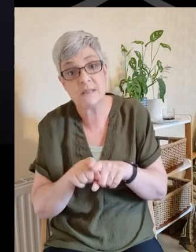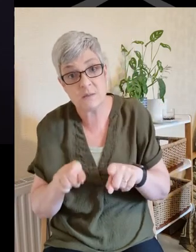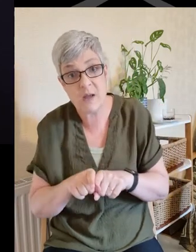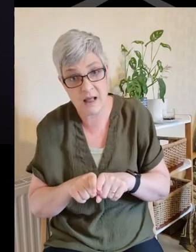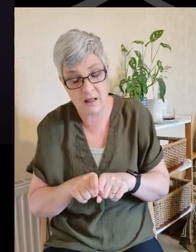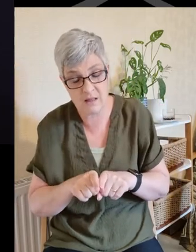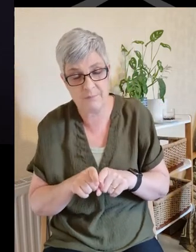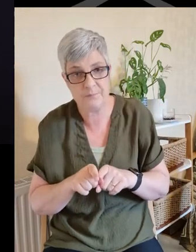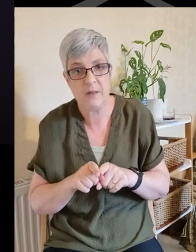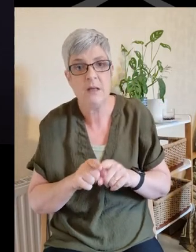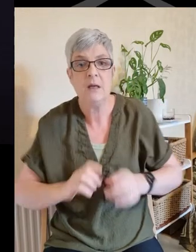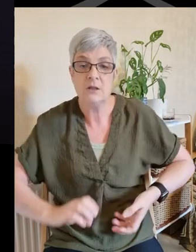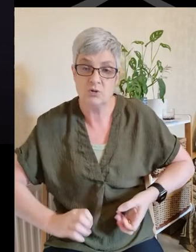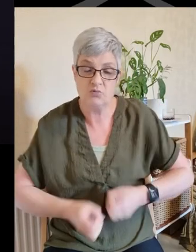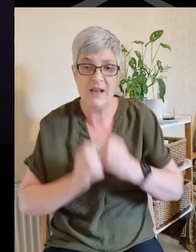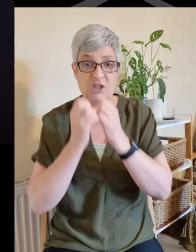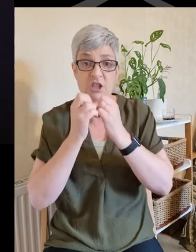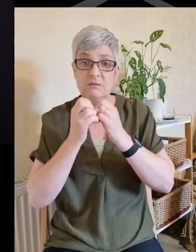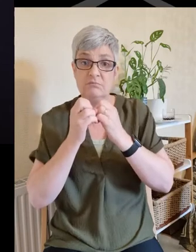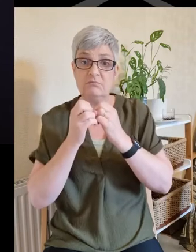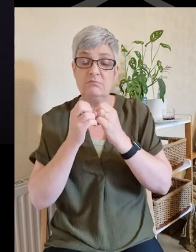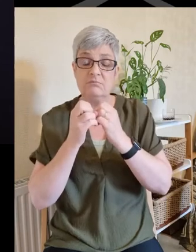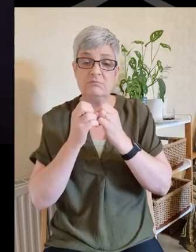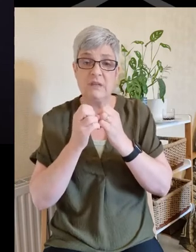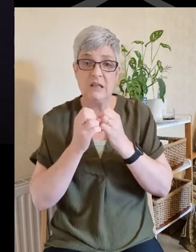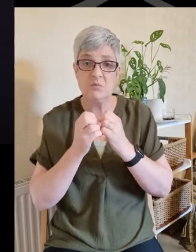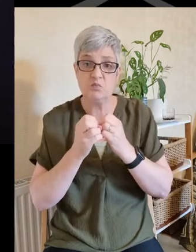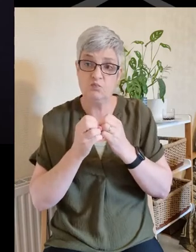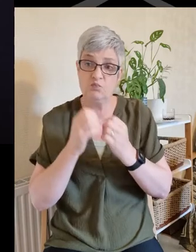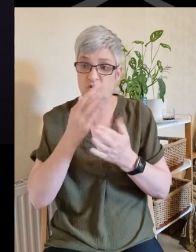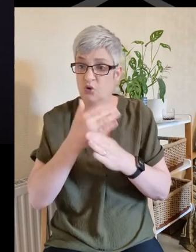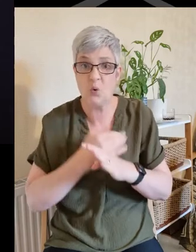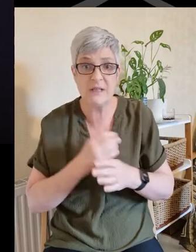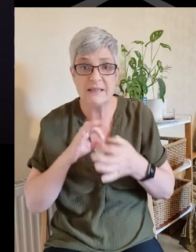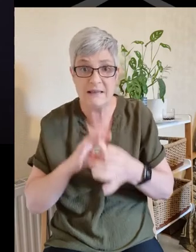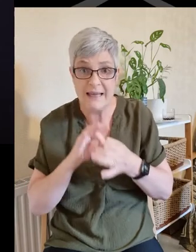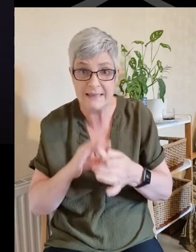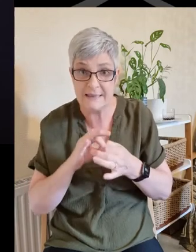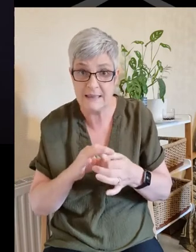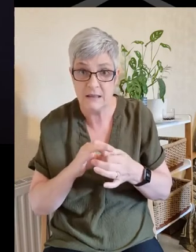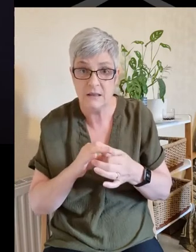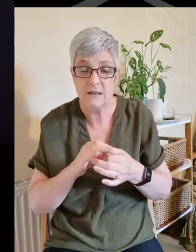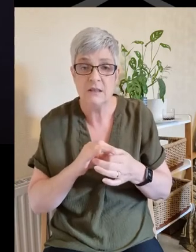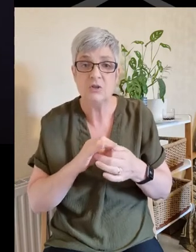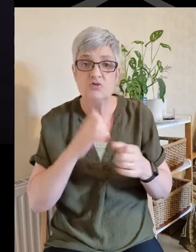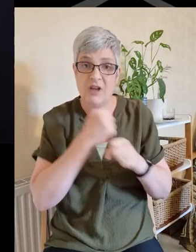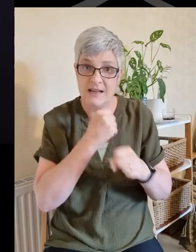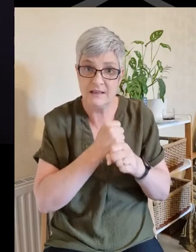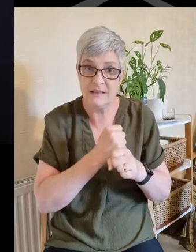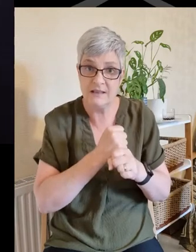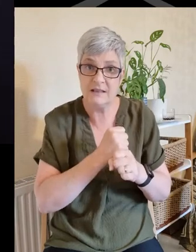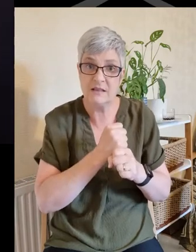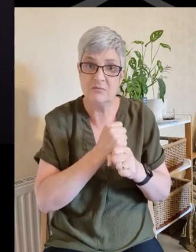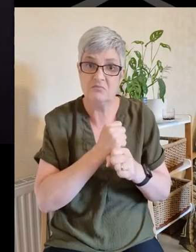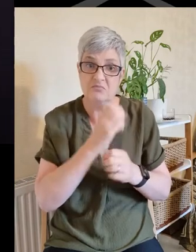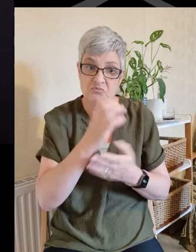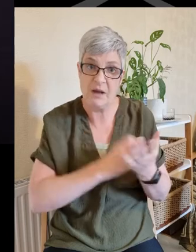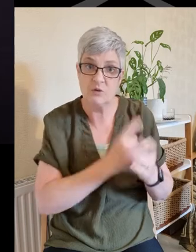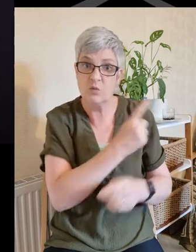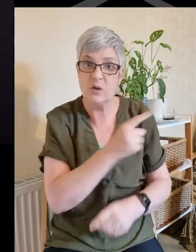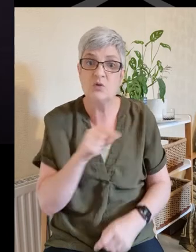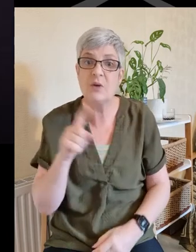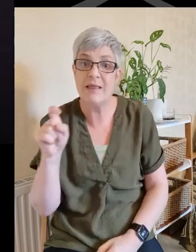And the creation and the associated stories too in the first 11 chapters of Genesis have the whole world as the